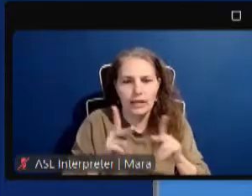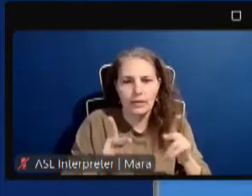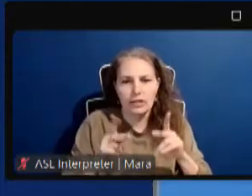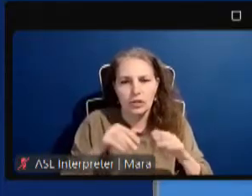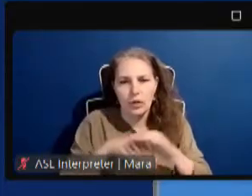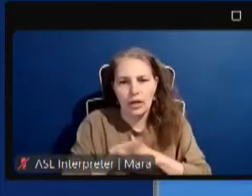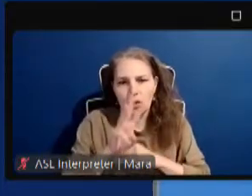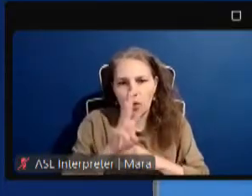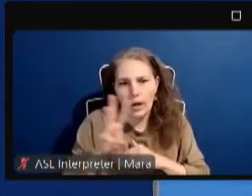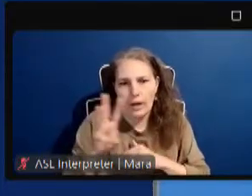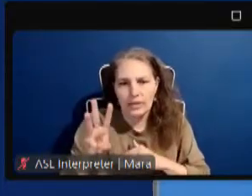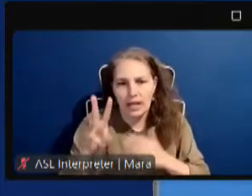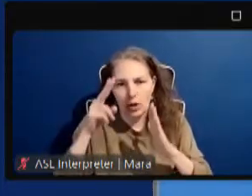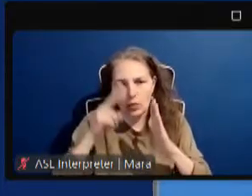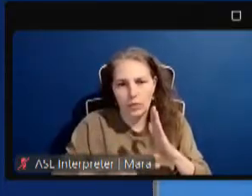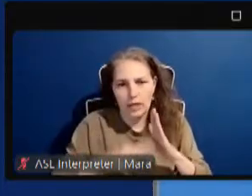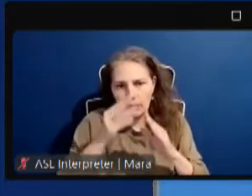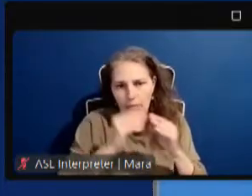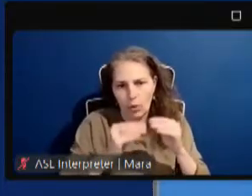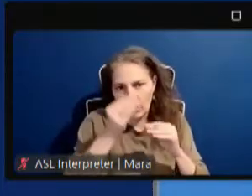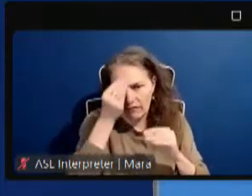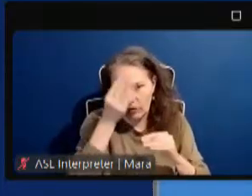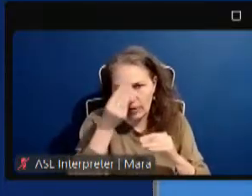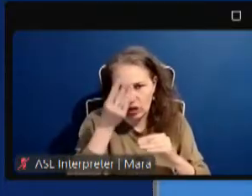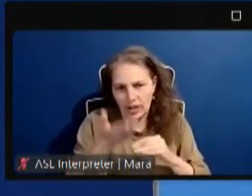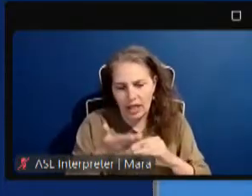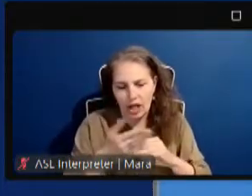visit our website for a lot of information on that.